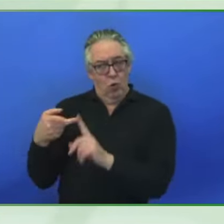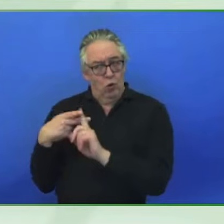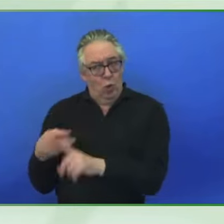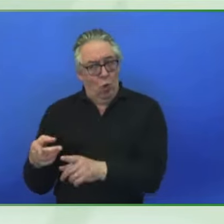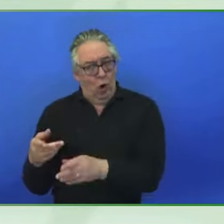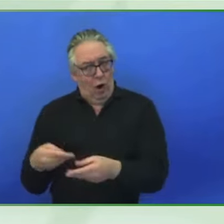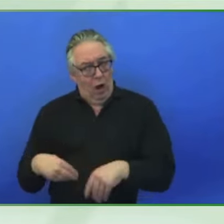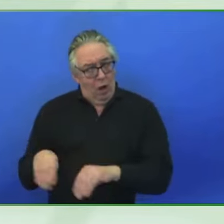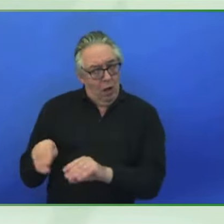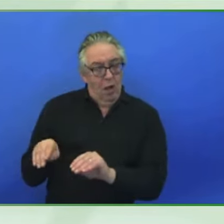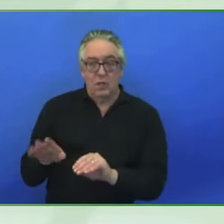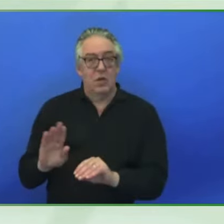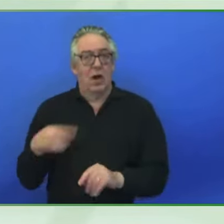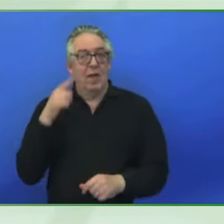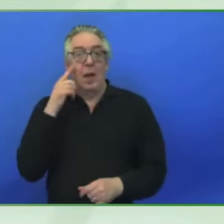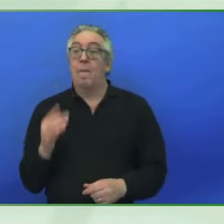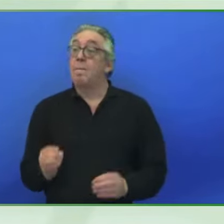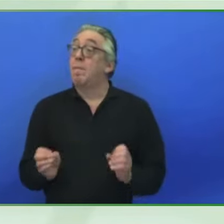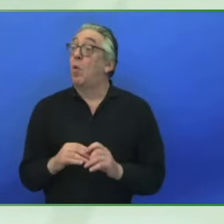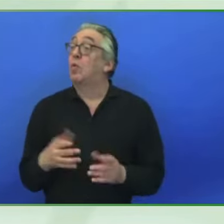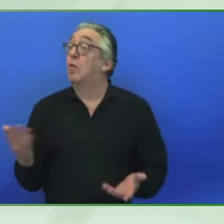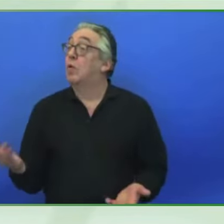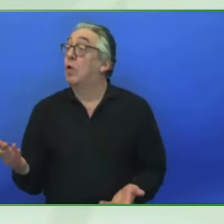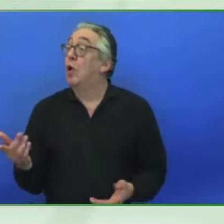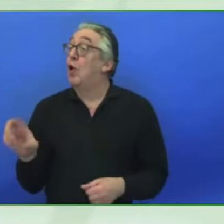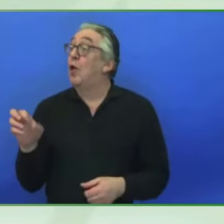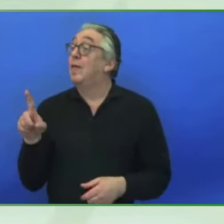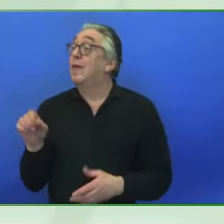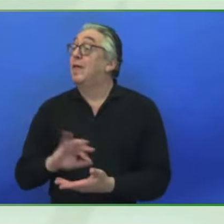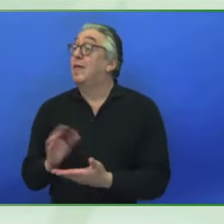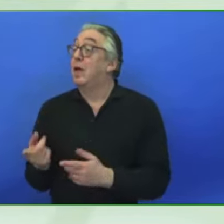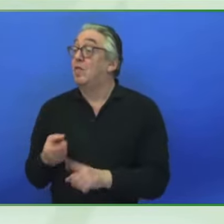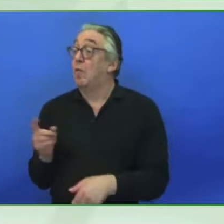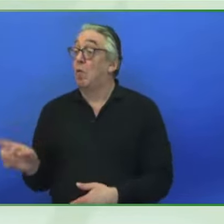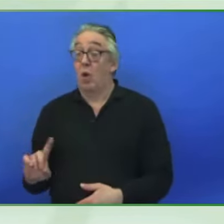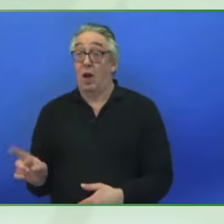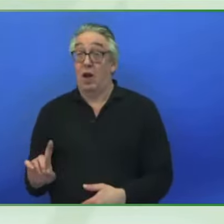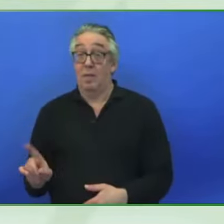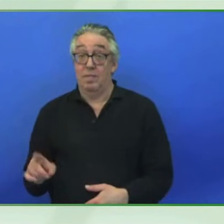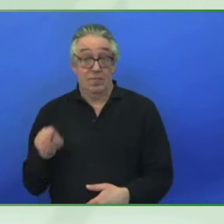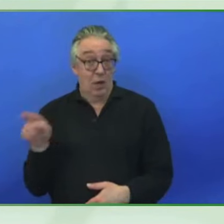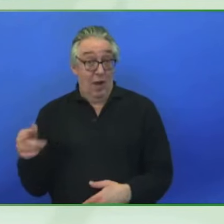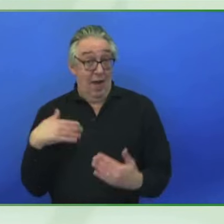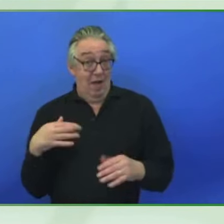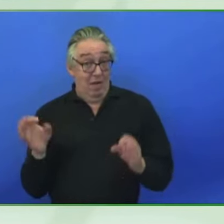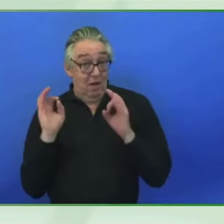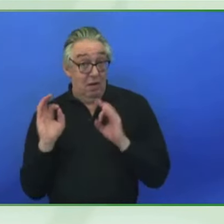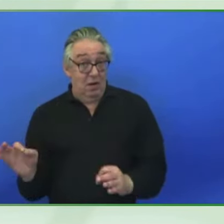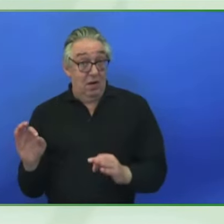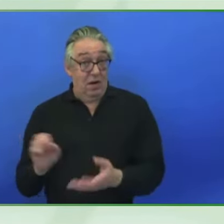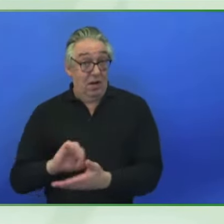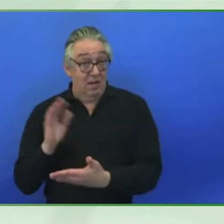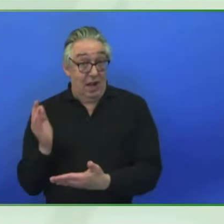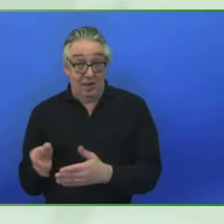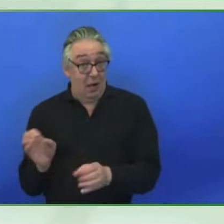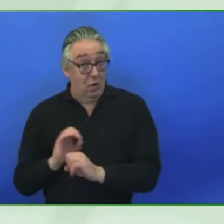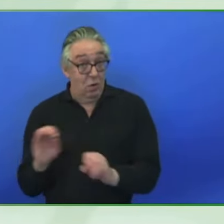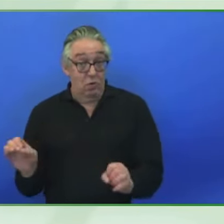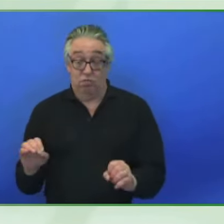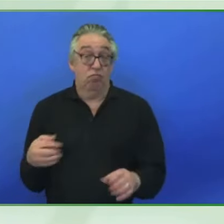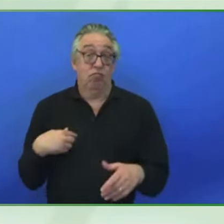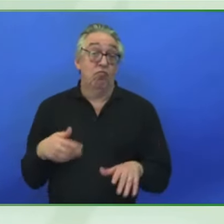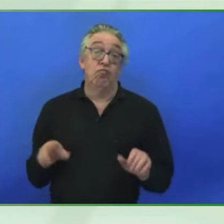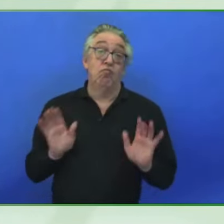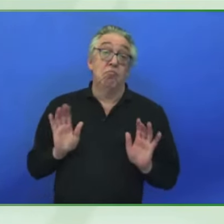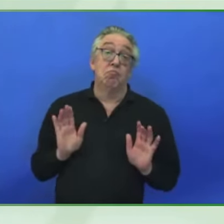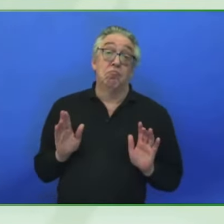data set that you're actually going to build this on, because we're not going to engage unless you're having that conversation as well. In terms of how it works, James, just